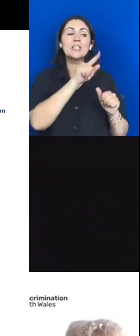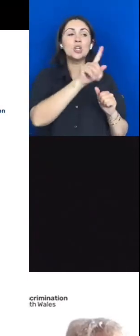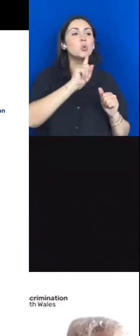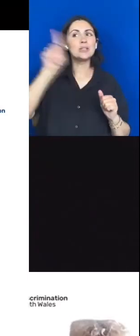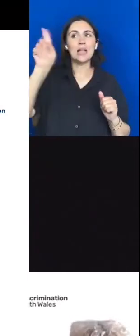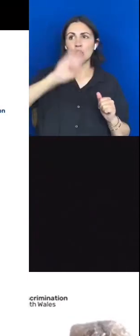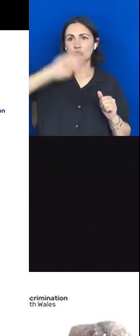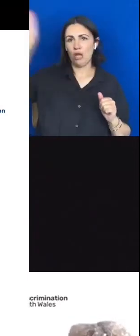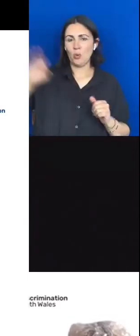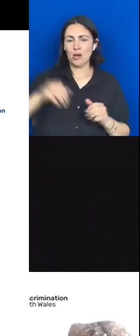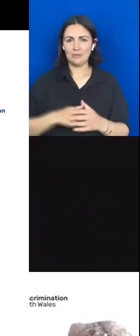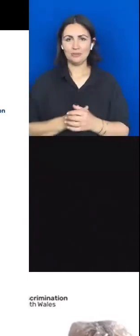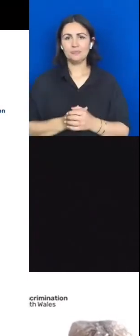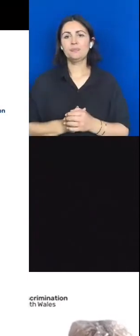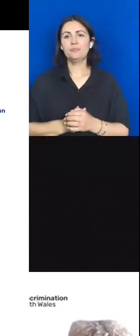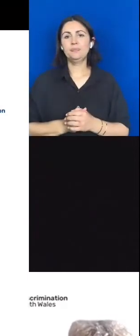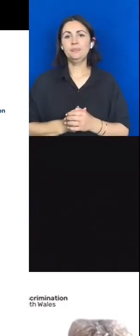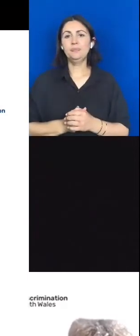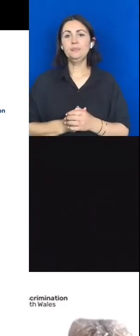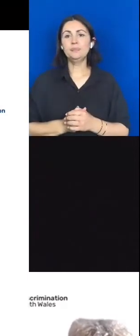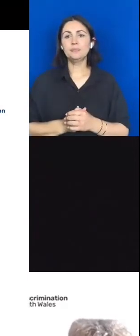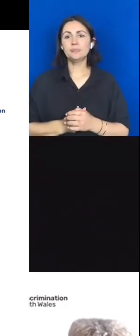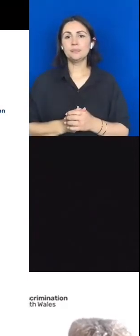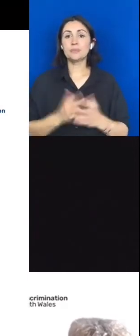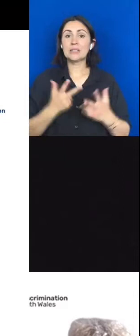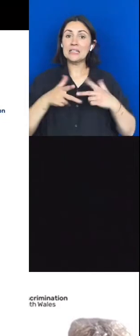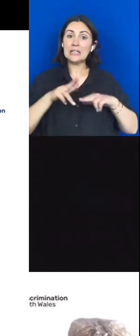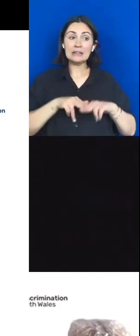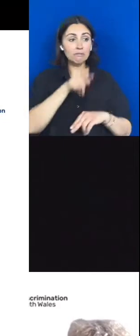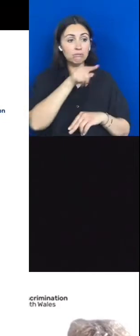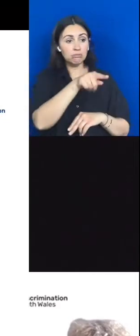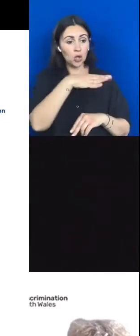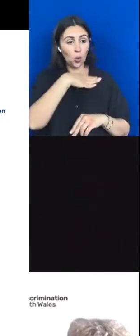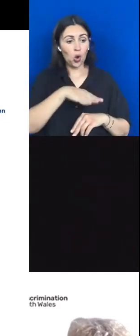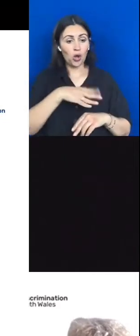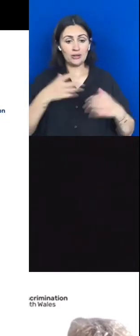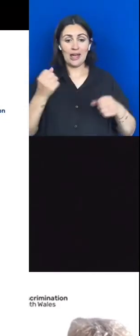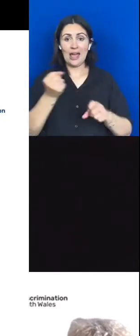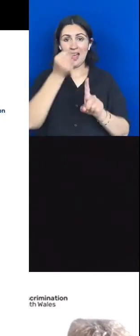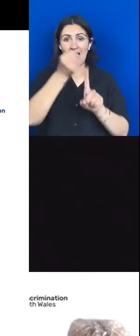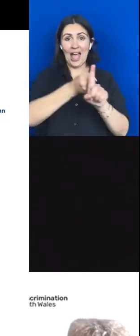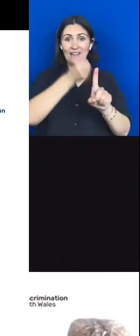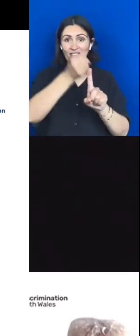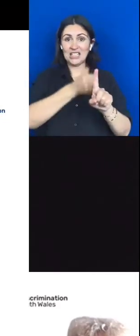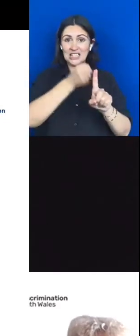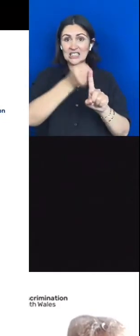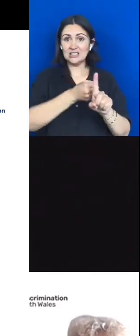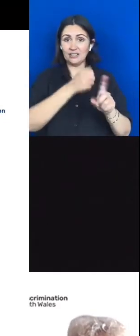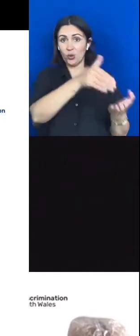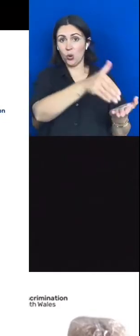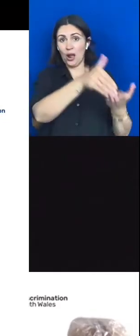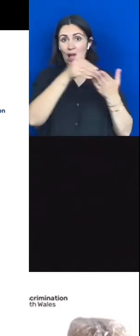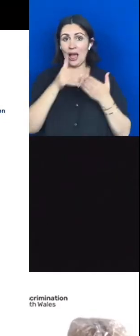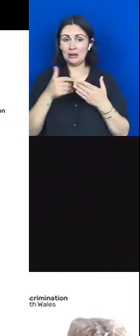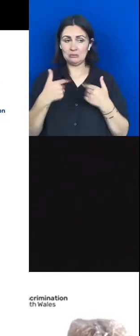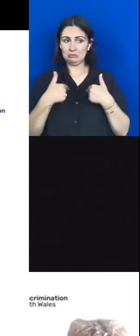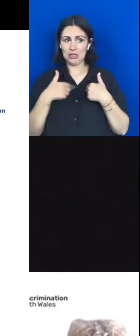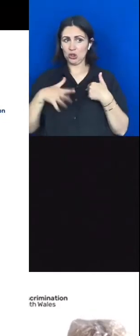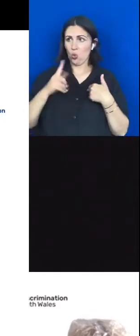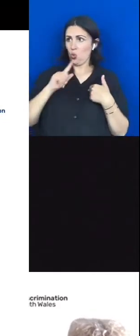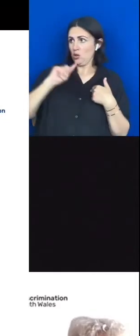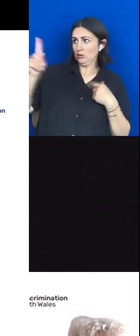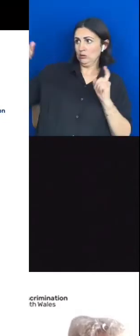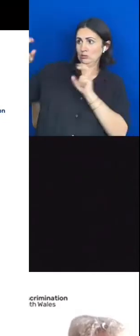If the complainant wants a third party, such as an advocate, to deal with the complaint on their behalf, they should provide the